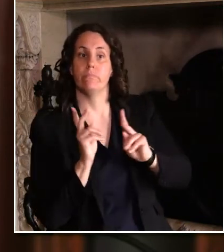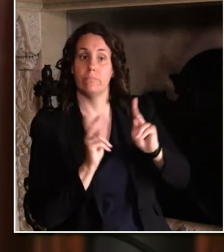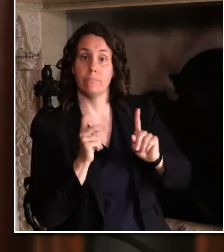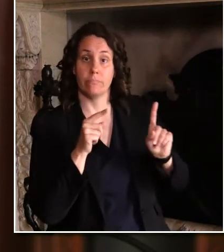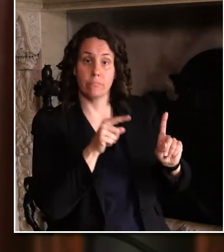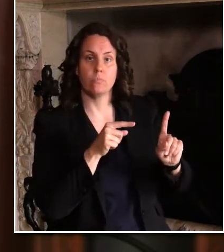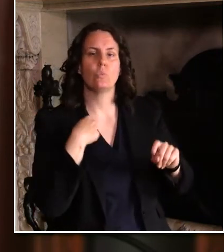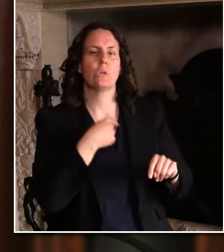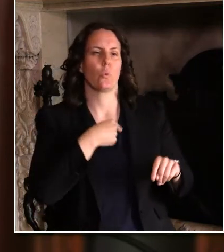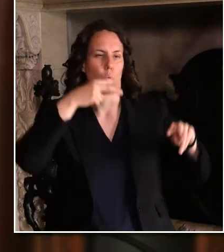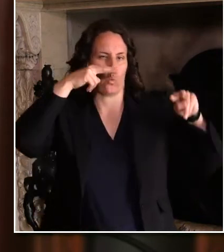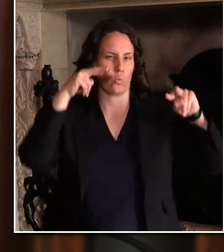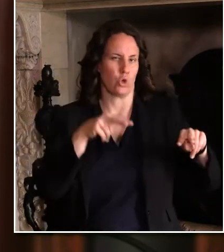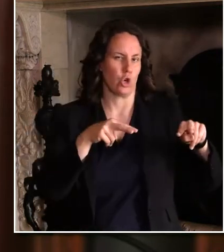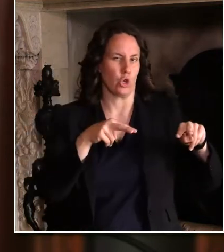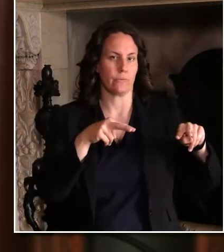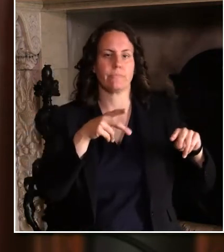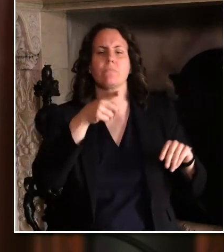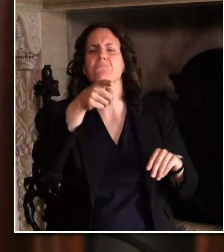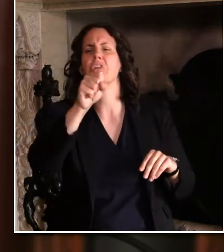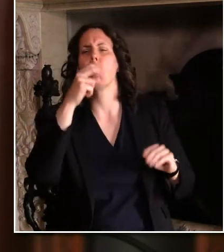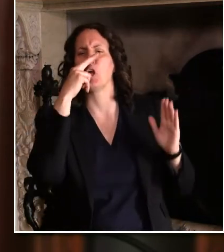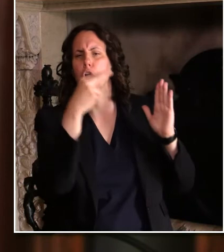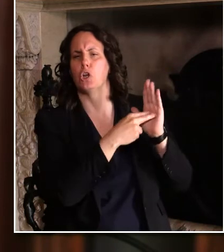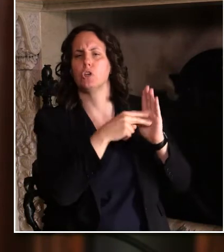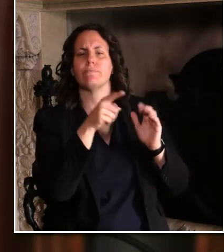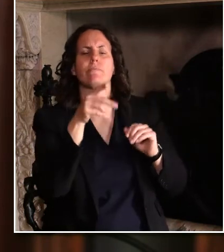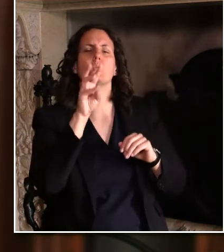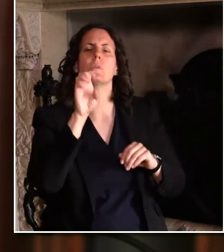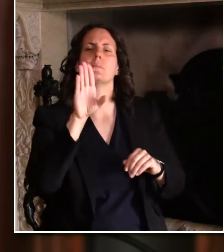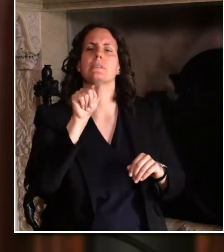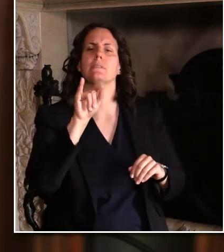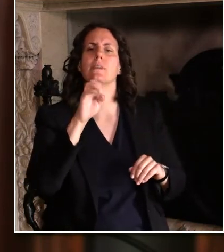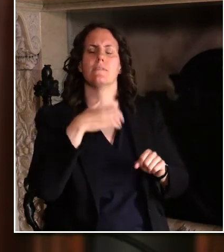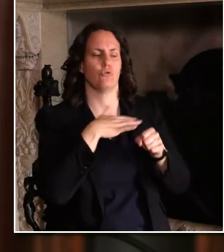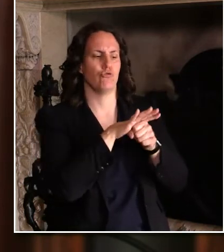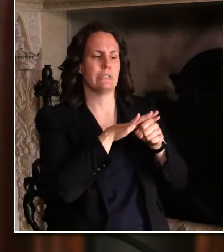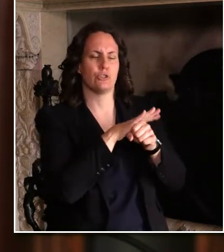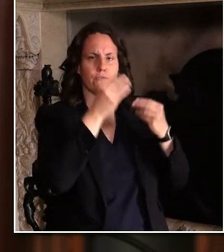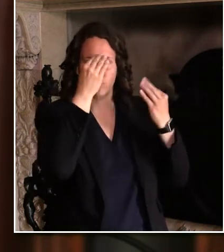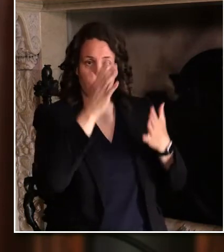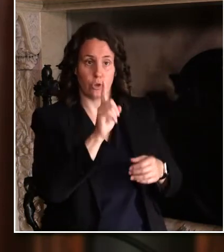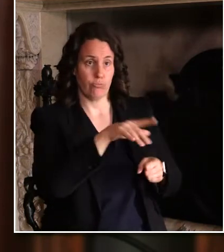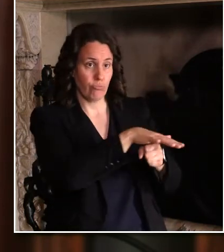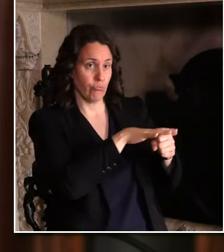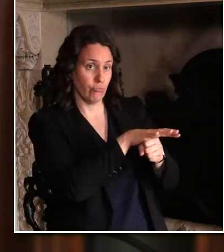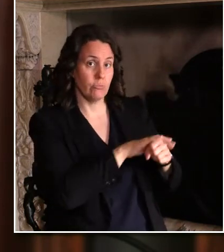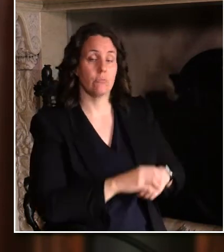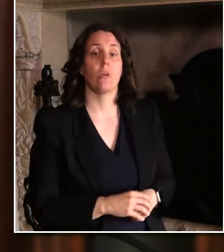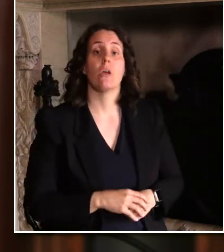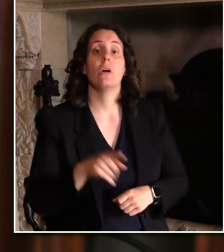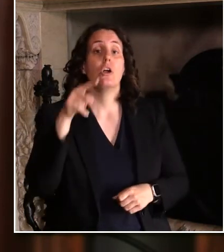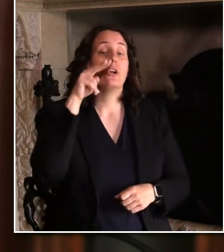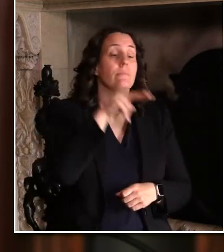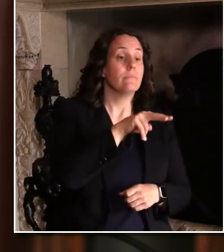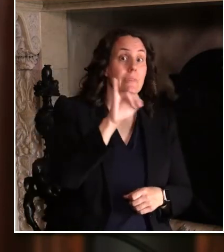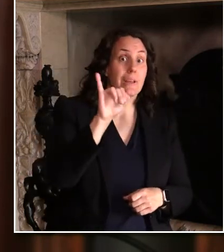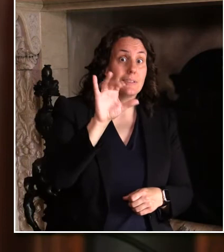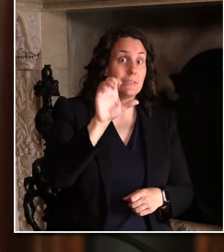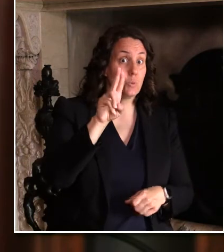regionally. Hospital bed capacity, as well as ICU bed utilization and ventilator usage. And